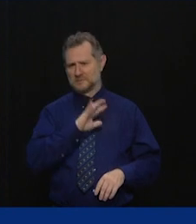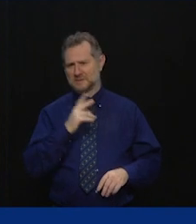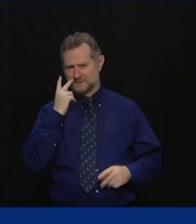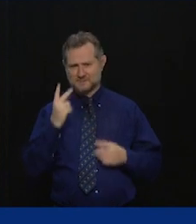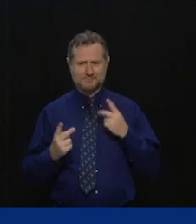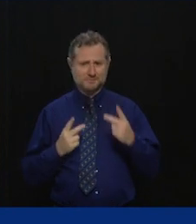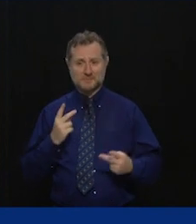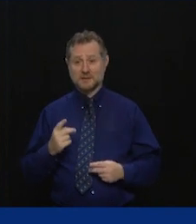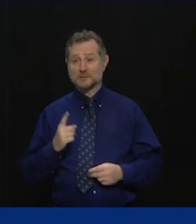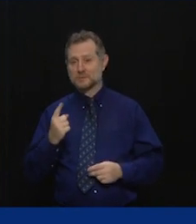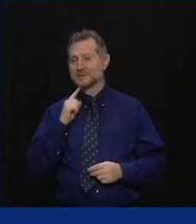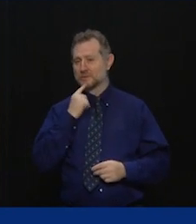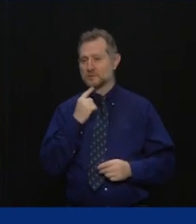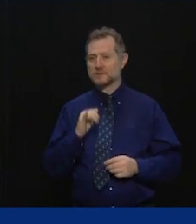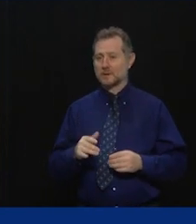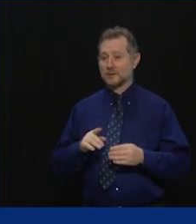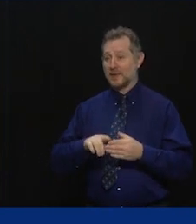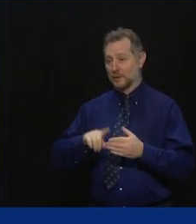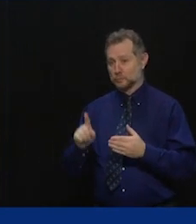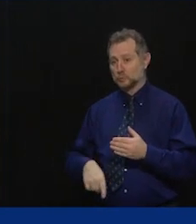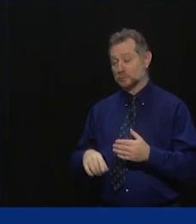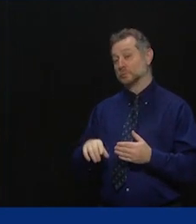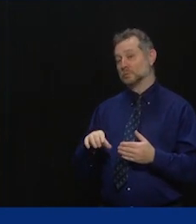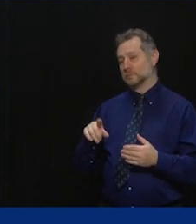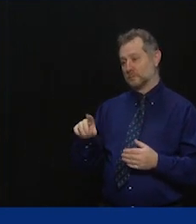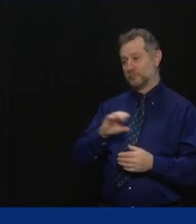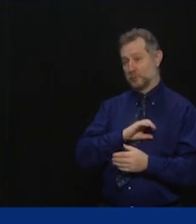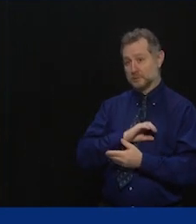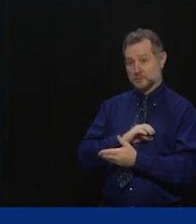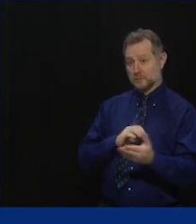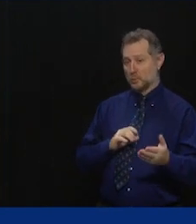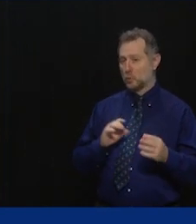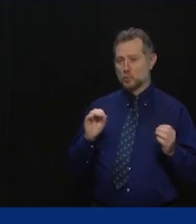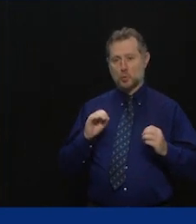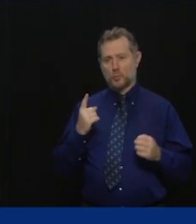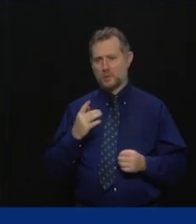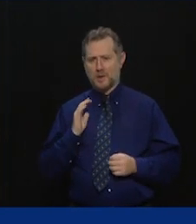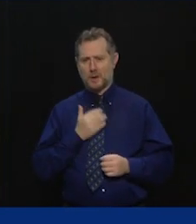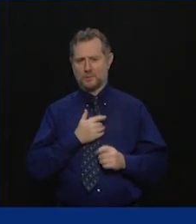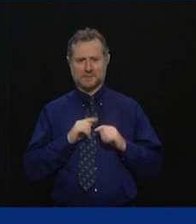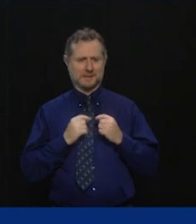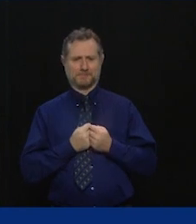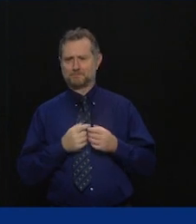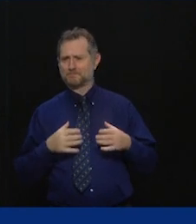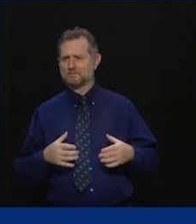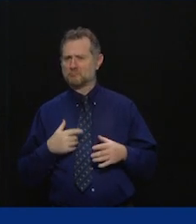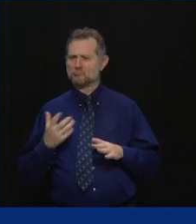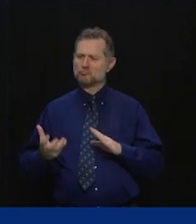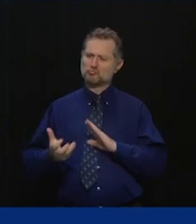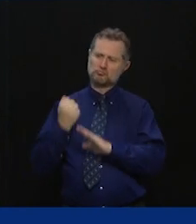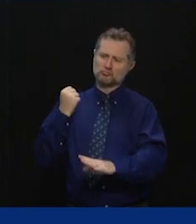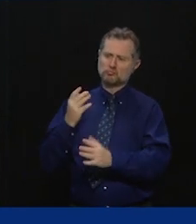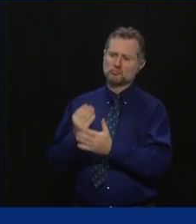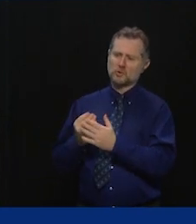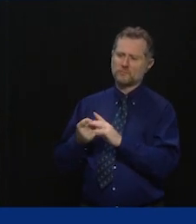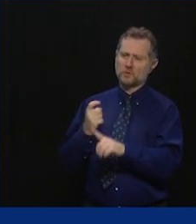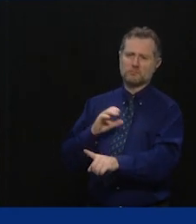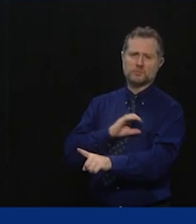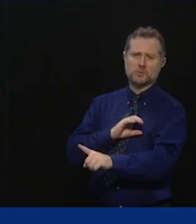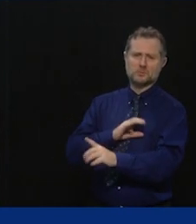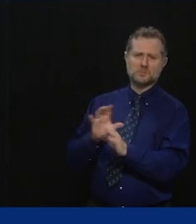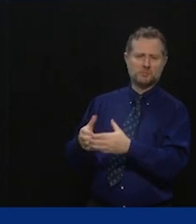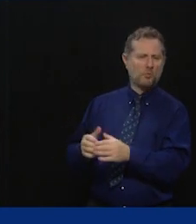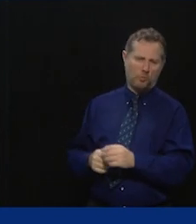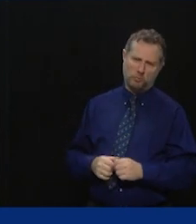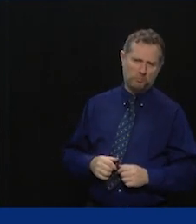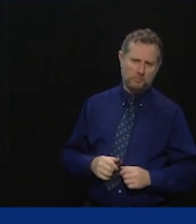severe consequences. But no one in our administration supports defund the police. And the Bond Act.